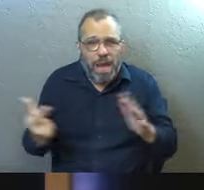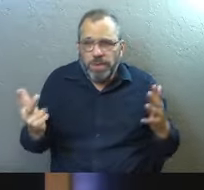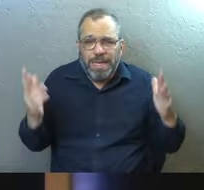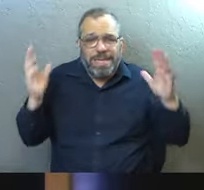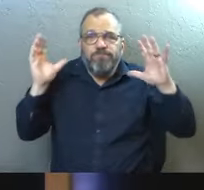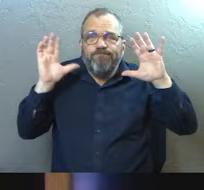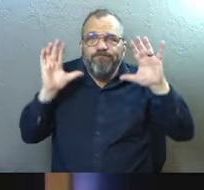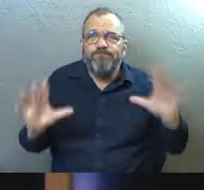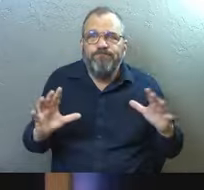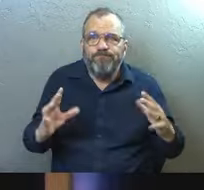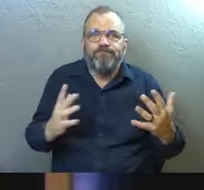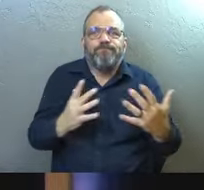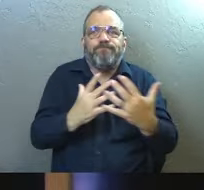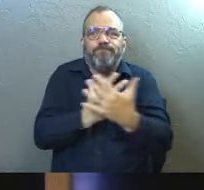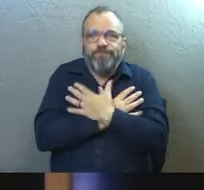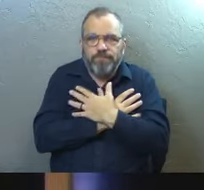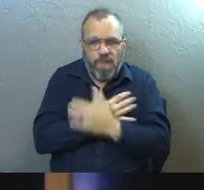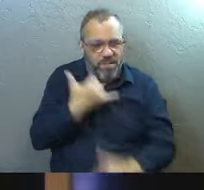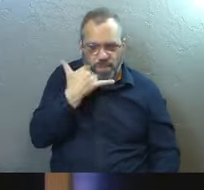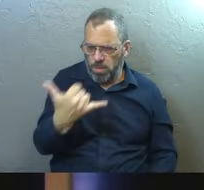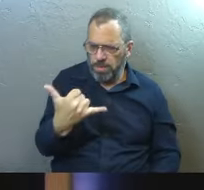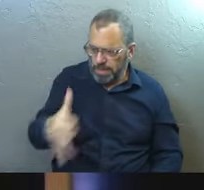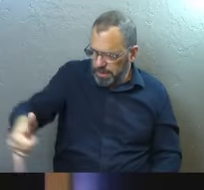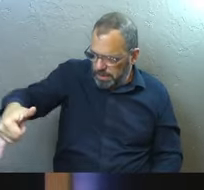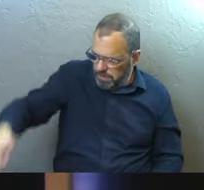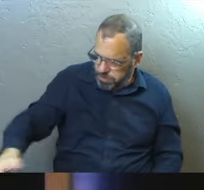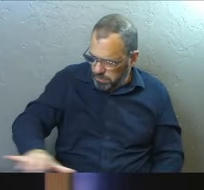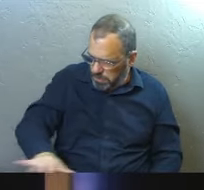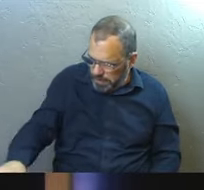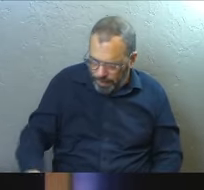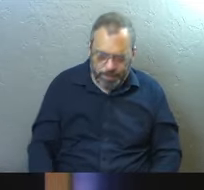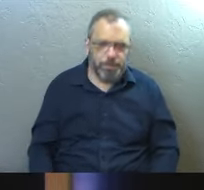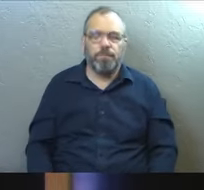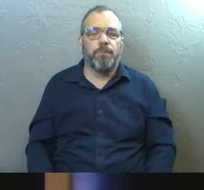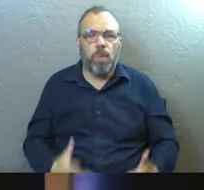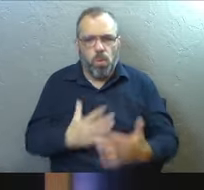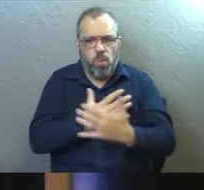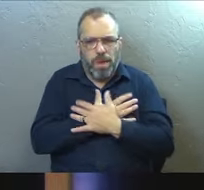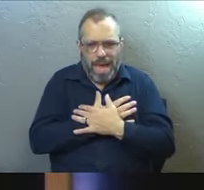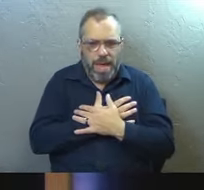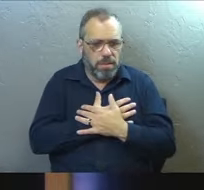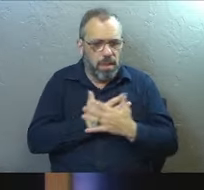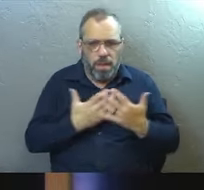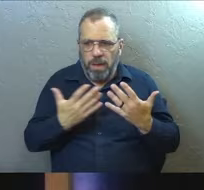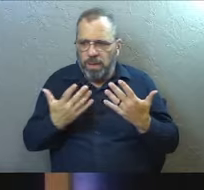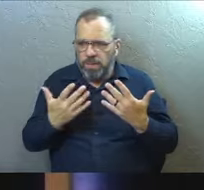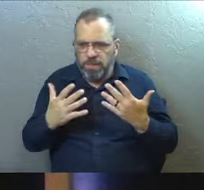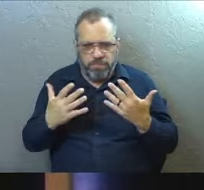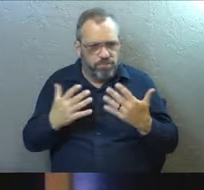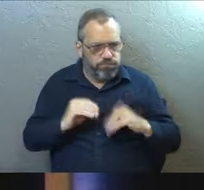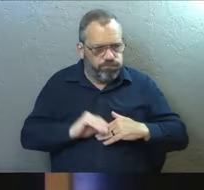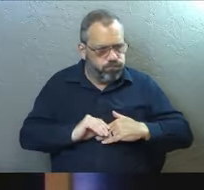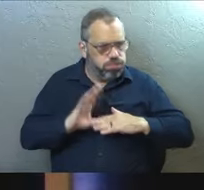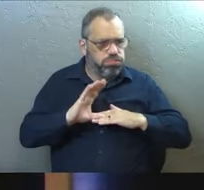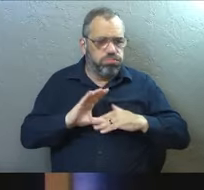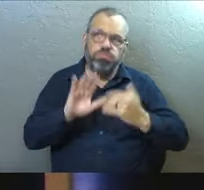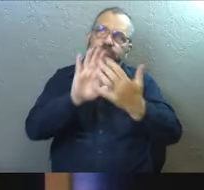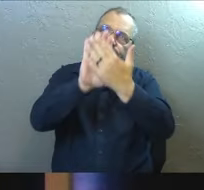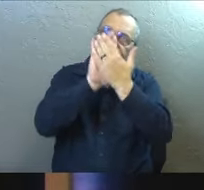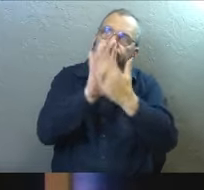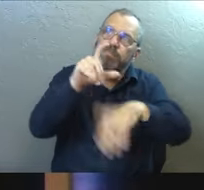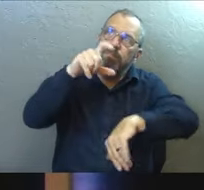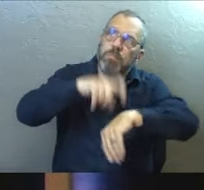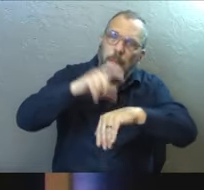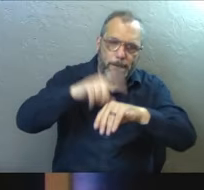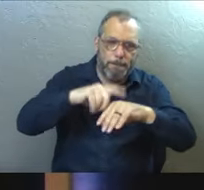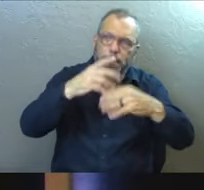and like, you know, put the phone away and say, hey, I'm gonna rest for a little bit. I'm not doing anything. And I'm gonna relax. I'm gonna find what fills me up. I'm gonna spend time with God. I'm